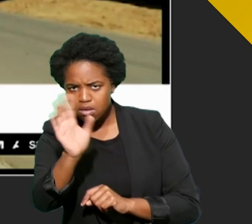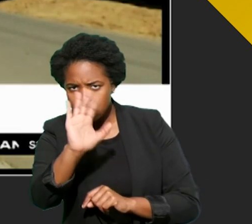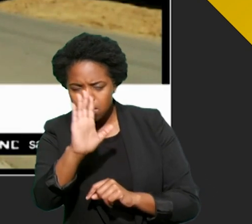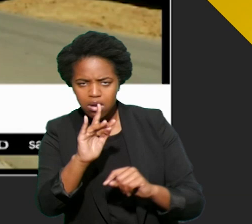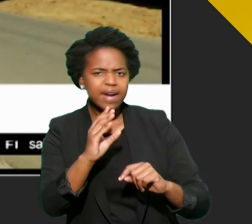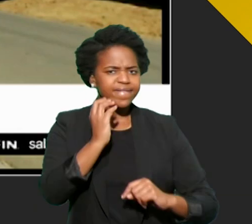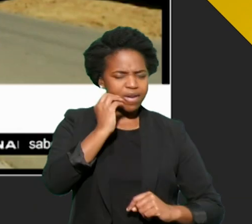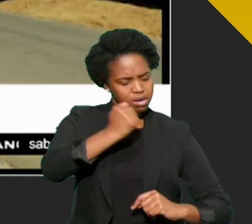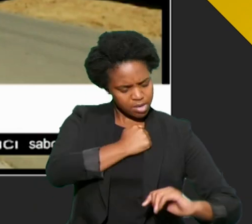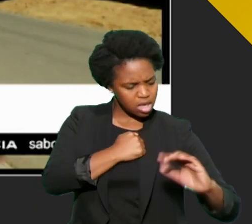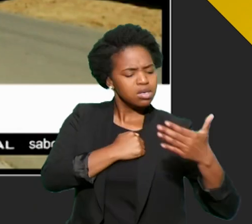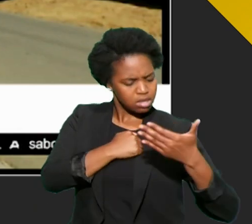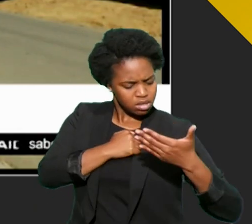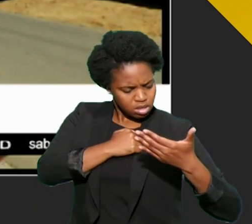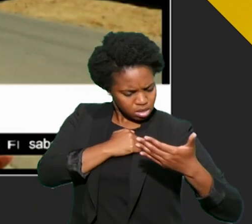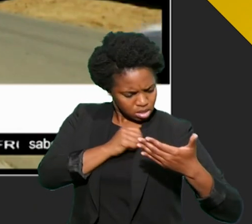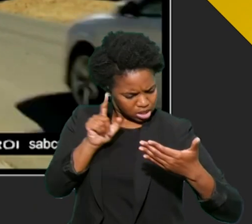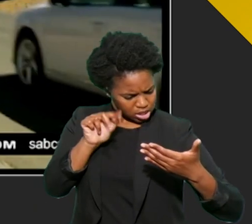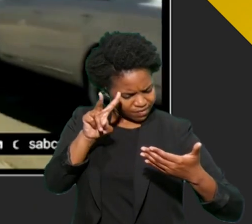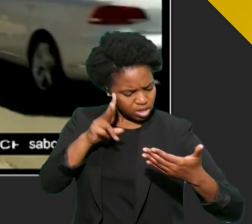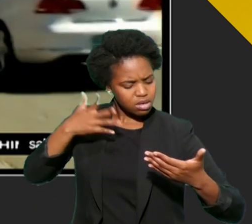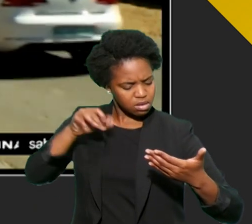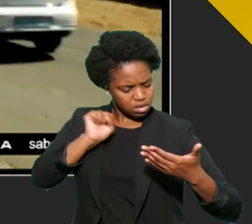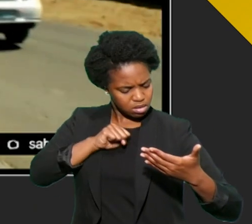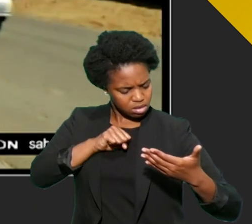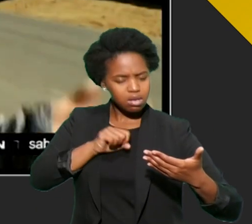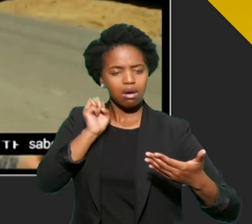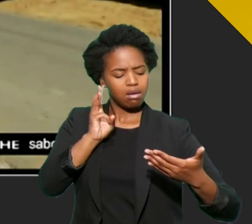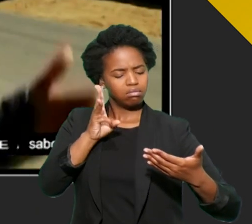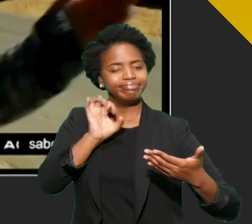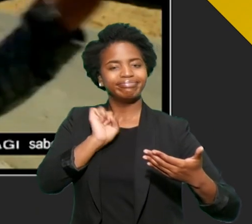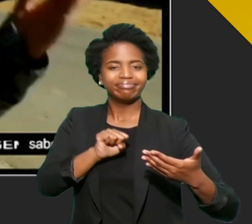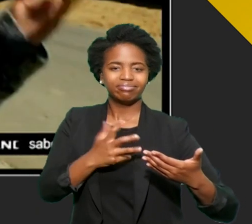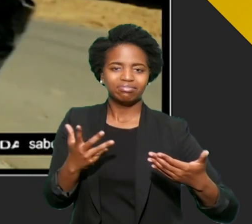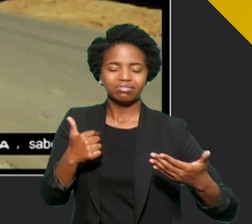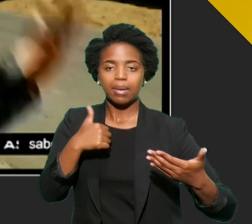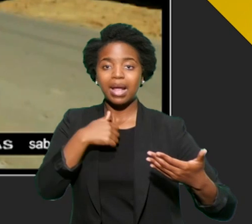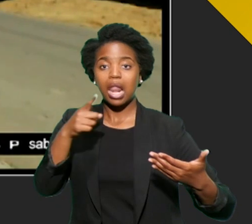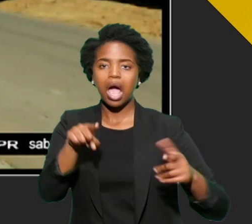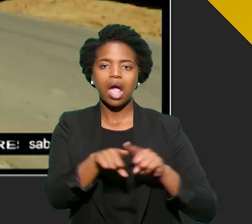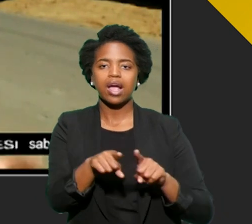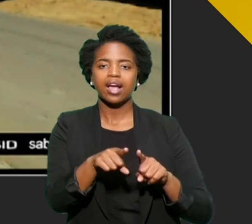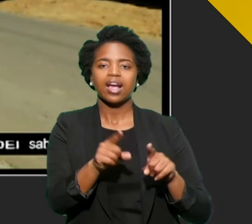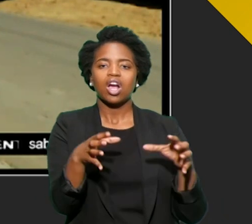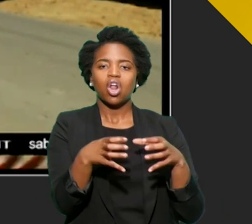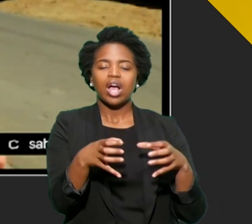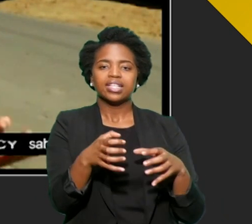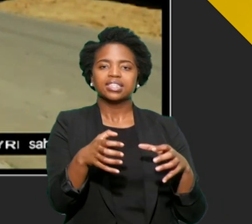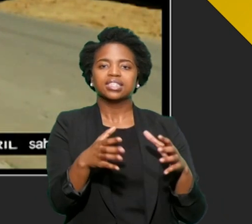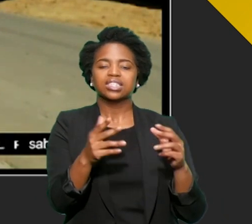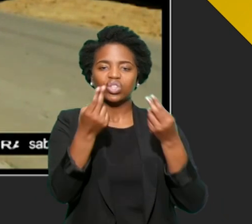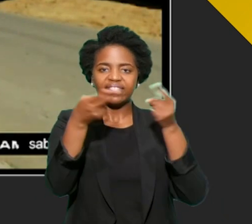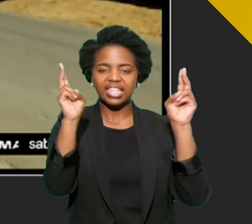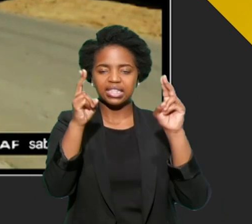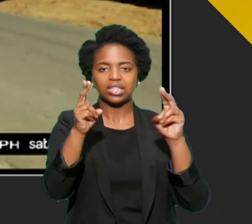have changed. It's no more that those days whereby you in class, the lecturer is standing in front of me and